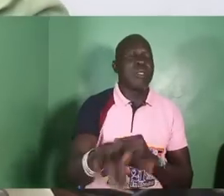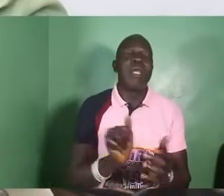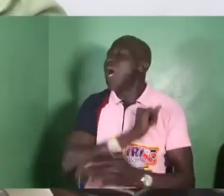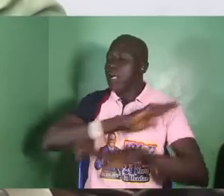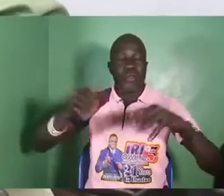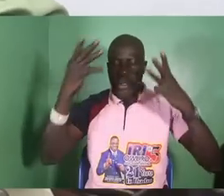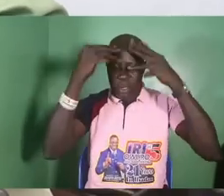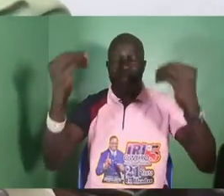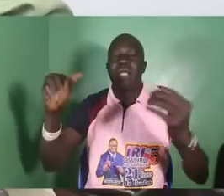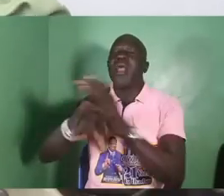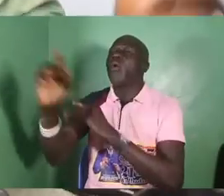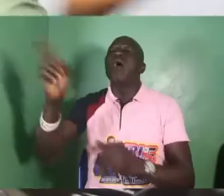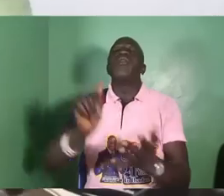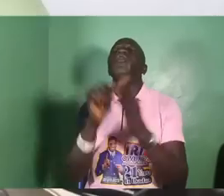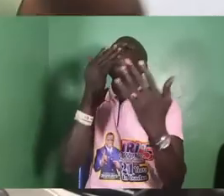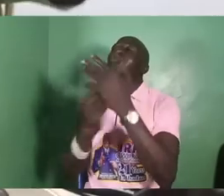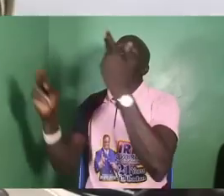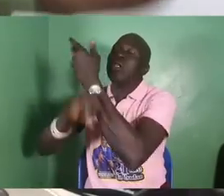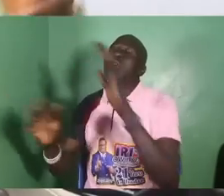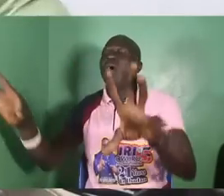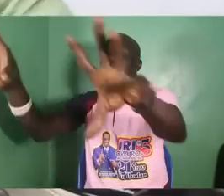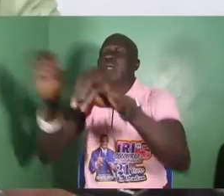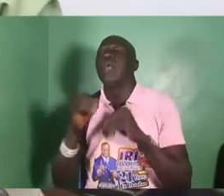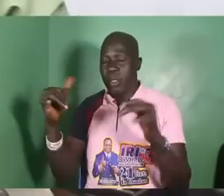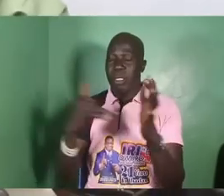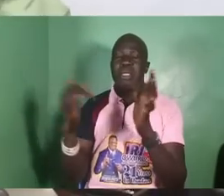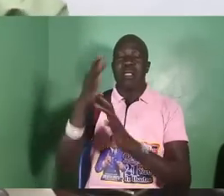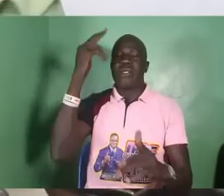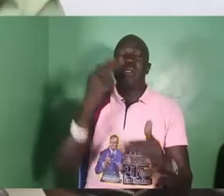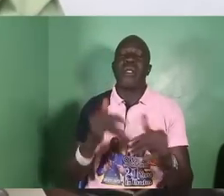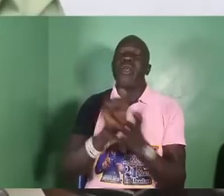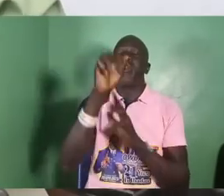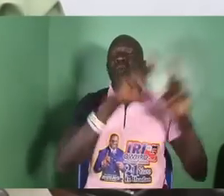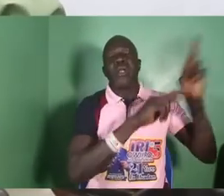Not so dear. Where you're going to go. Where you're going to go. Amen.